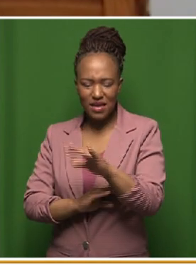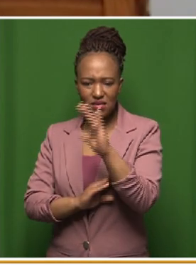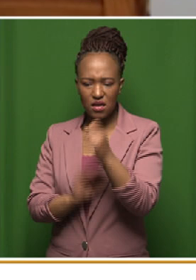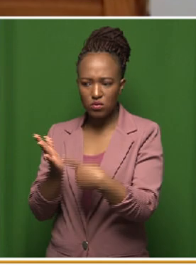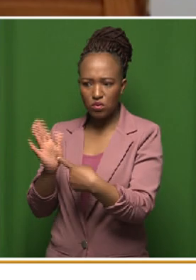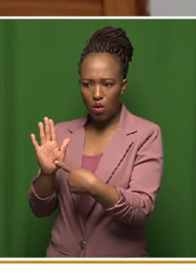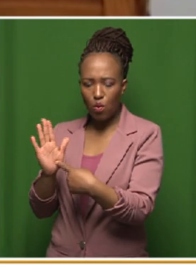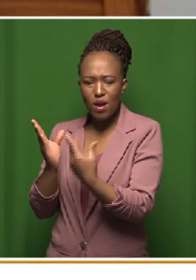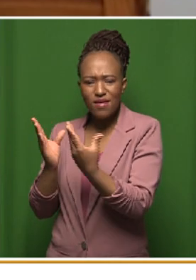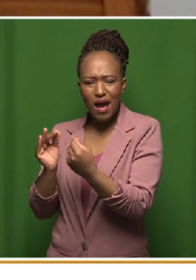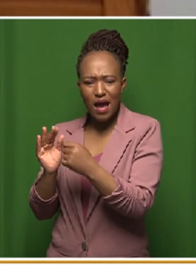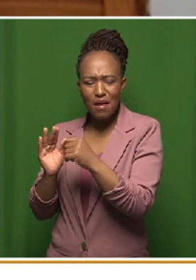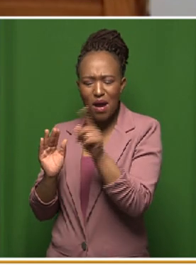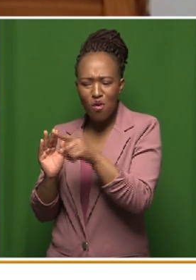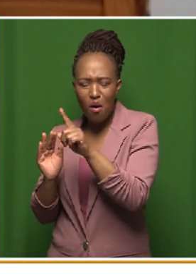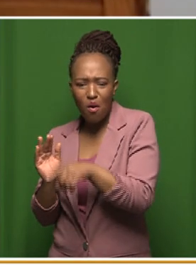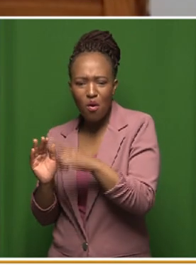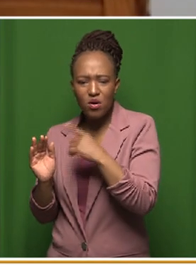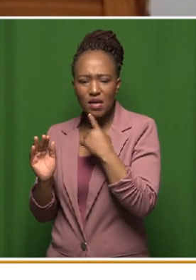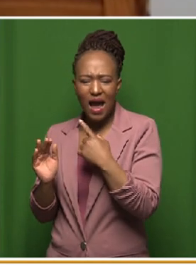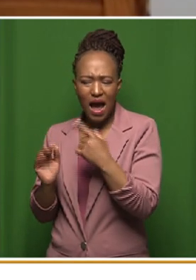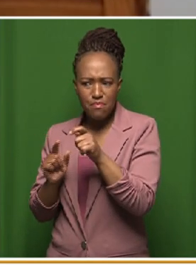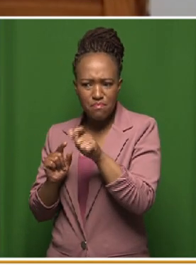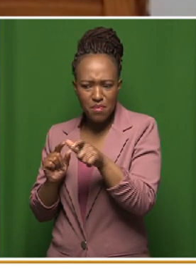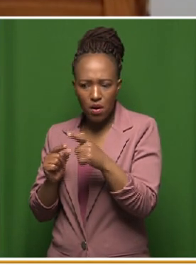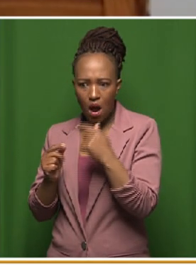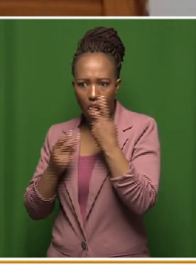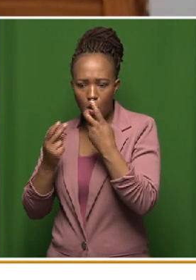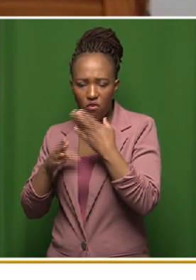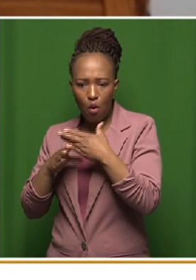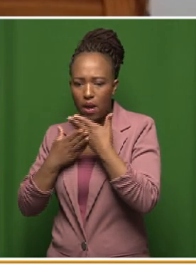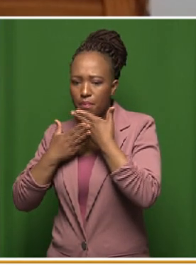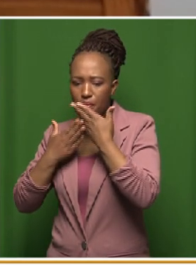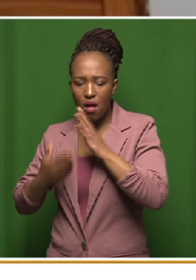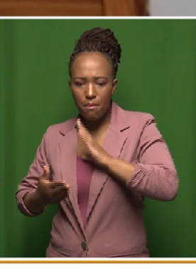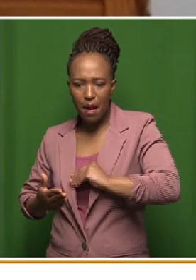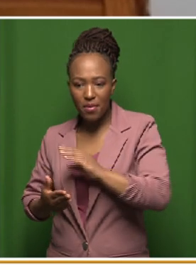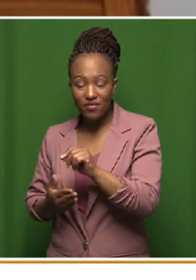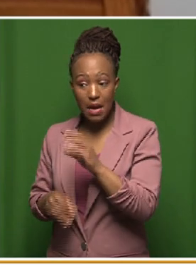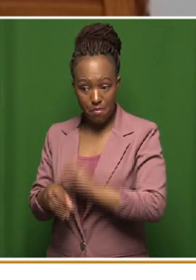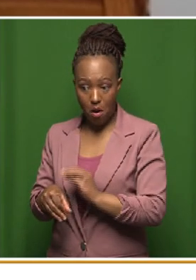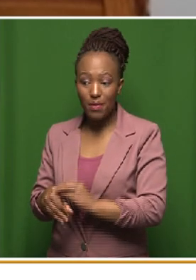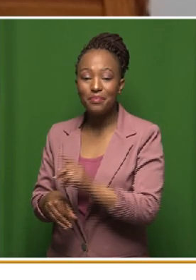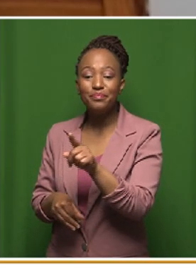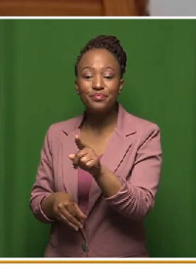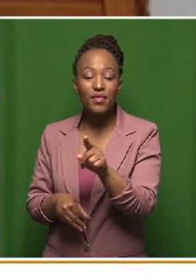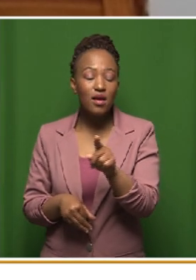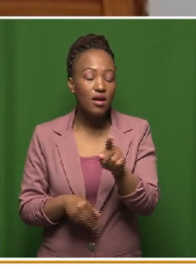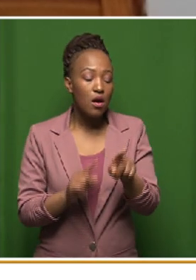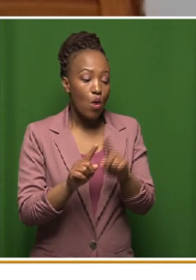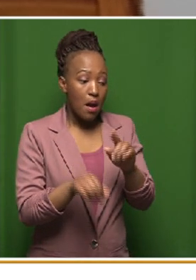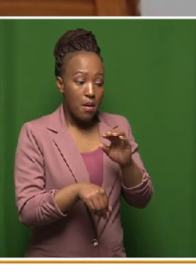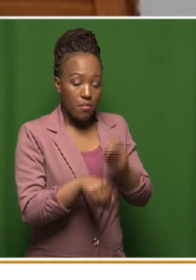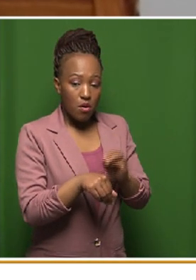by calling people discouraged work seekers? That's a problem with definitions. We have to have a definition on